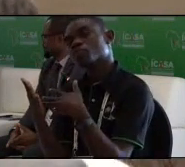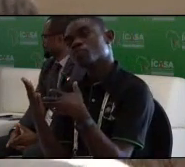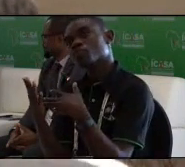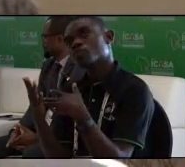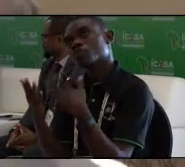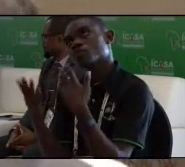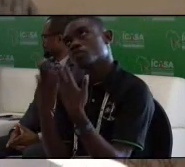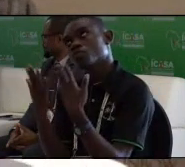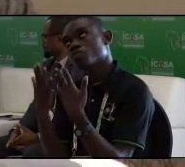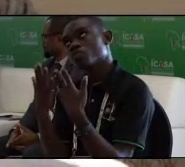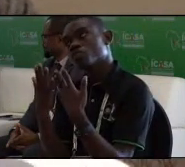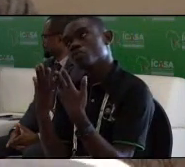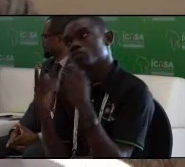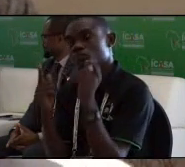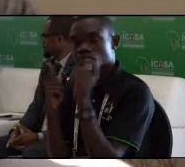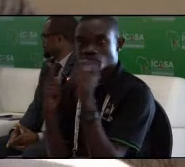and also oral